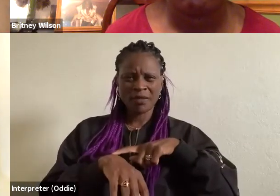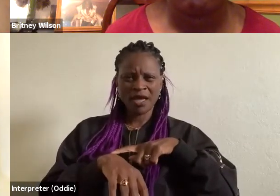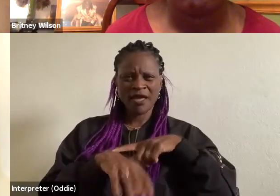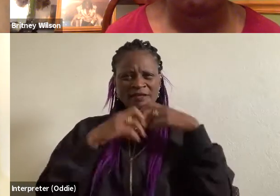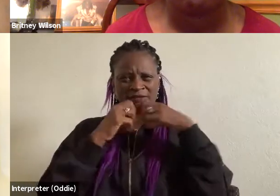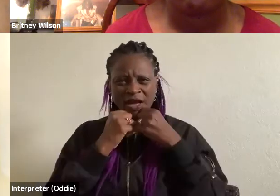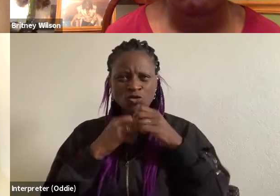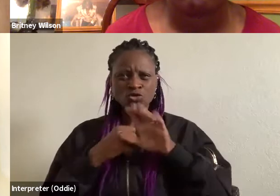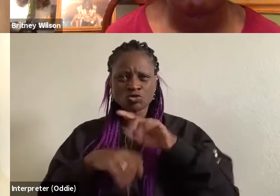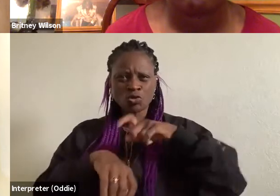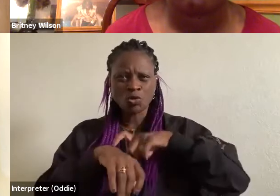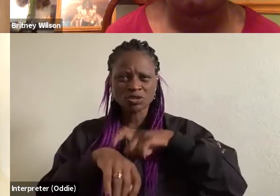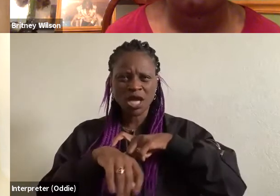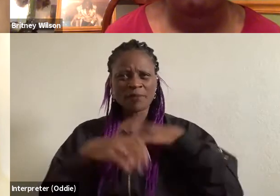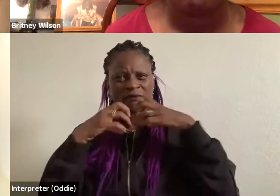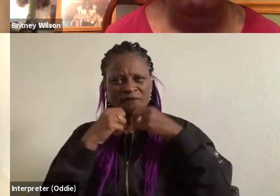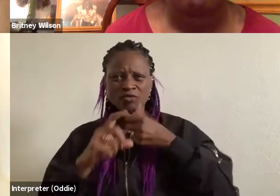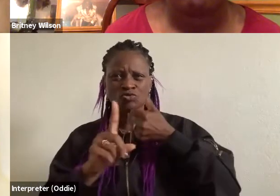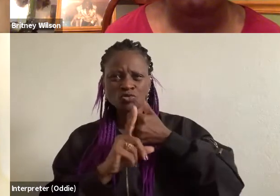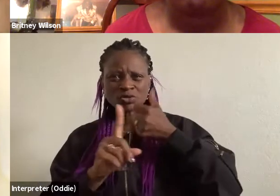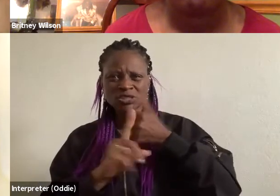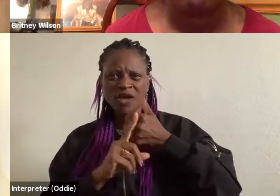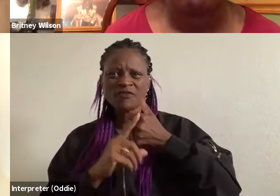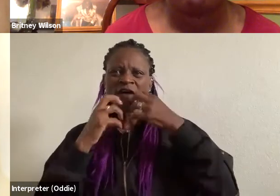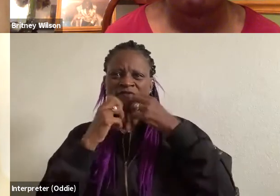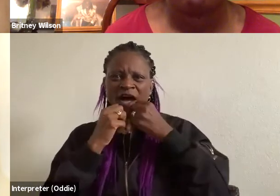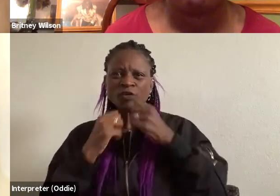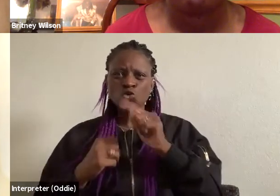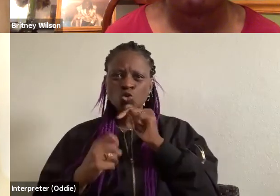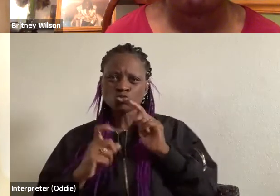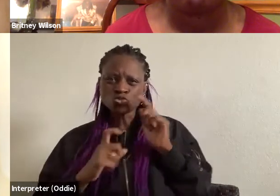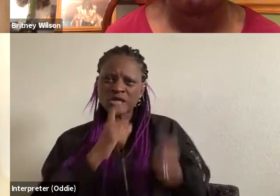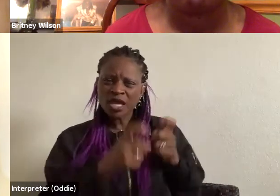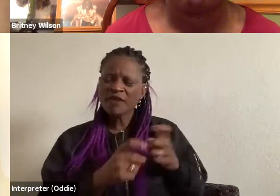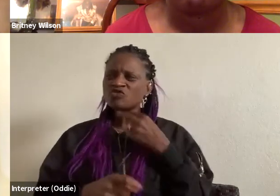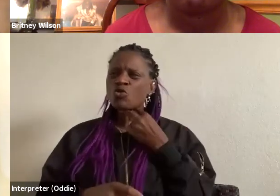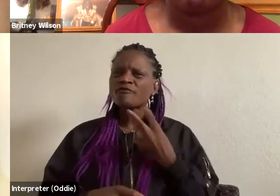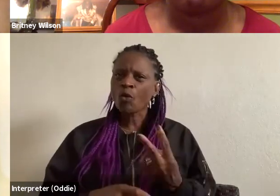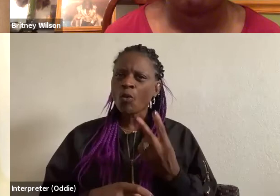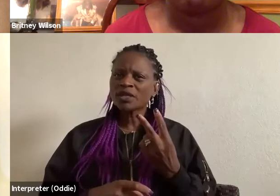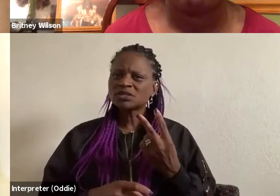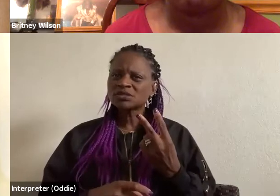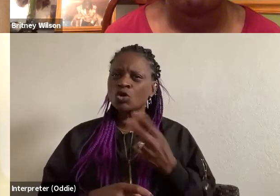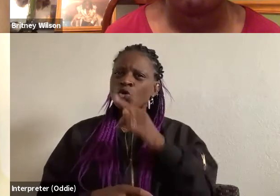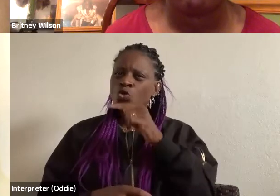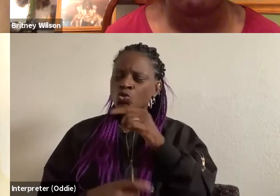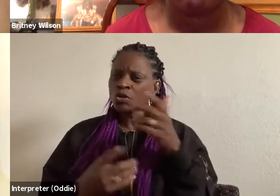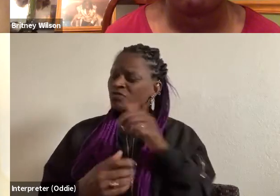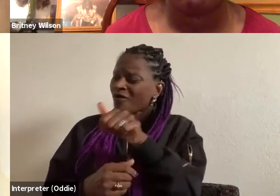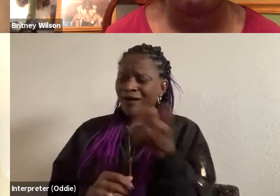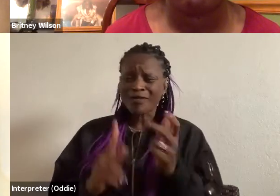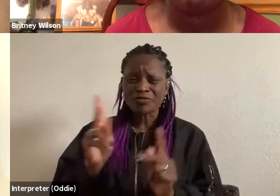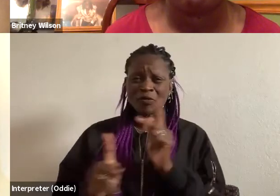give your voice to. And there are plenty of other people and spaces that are worthy of your voice and your